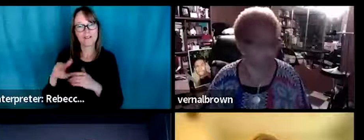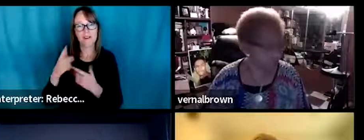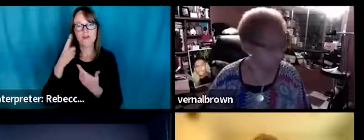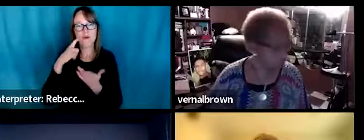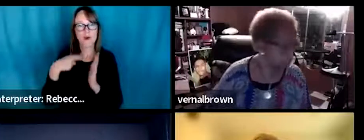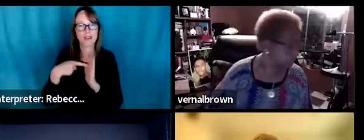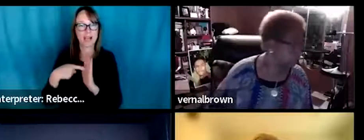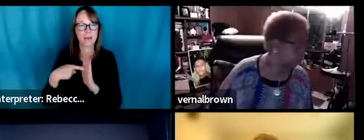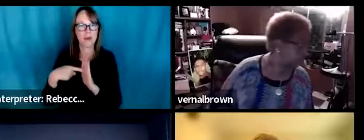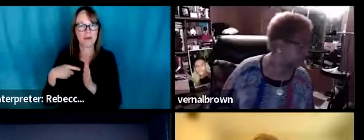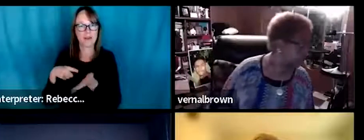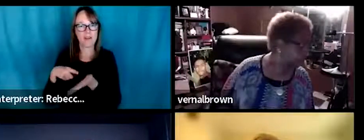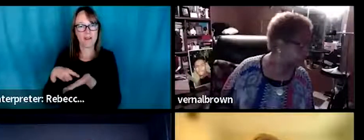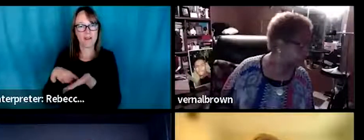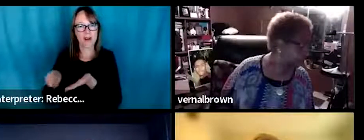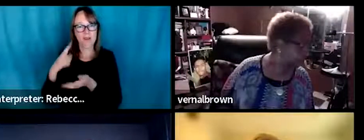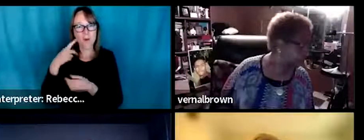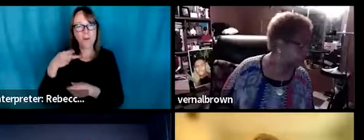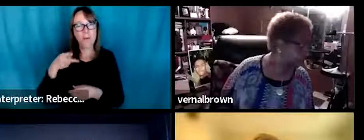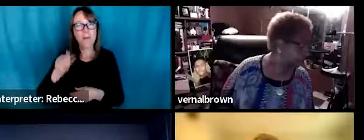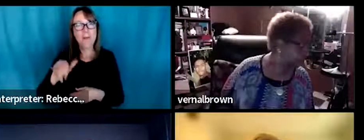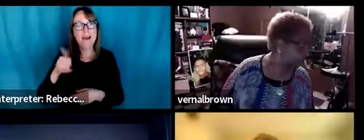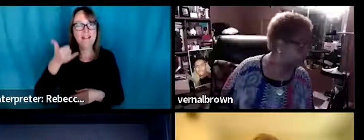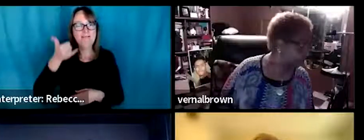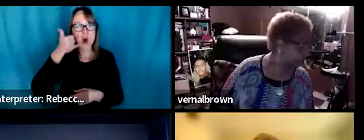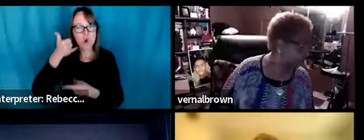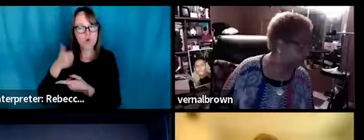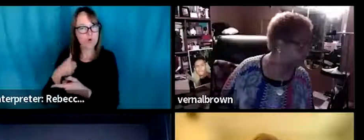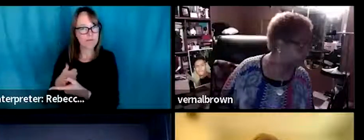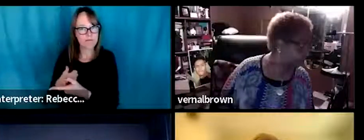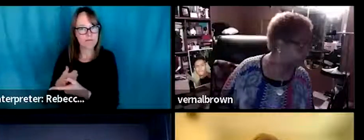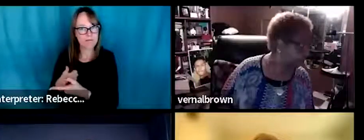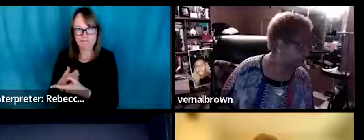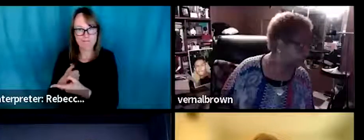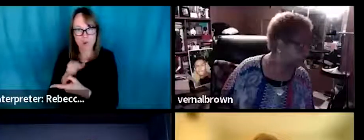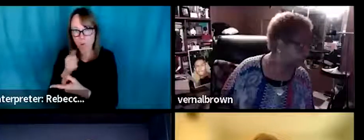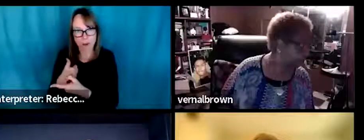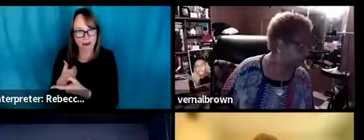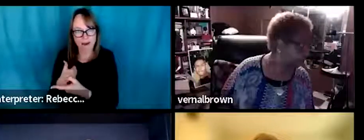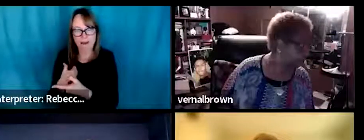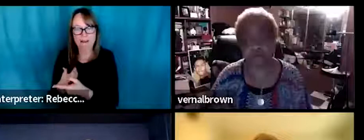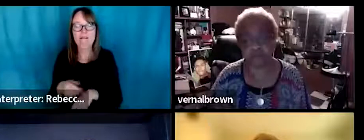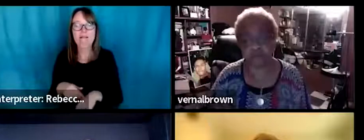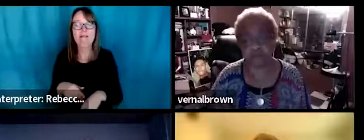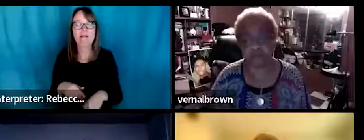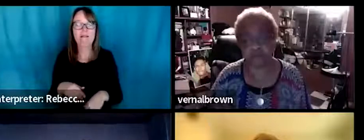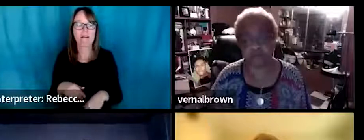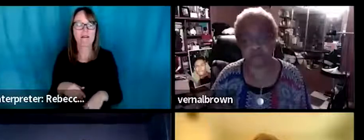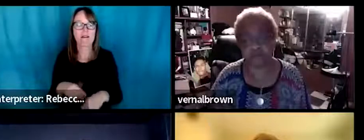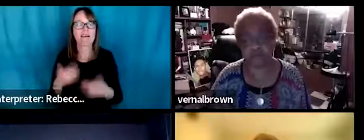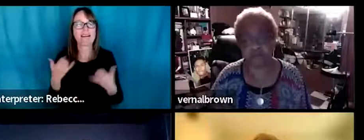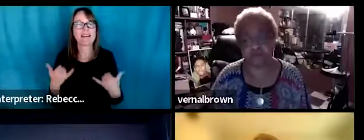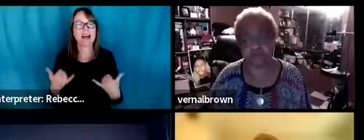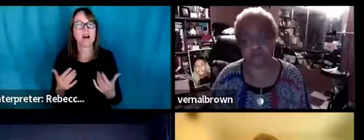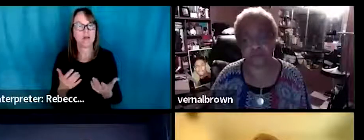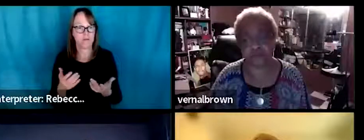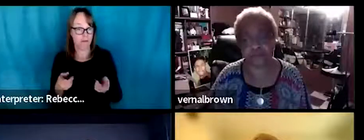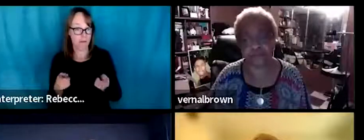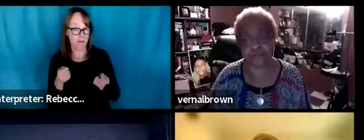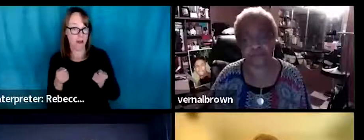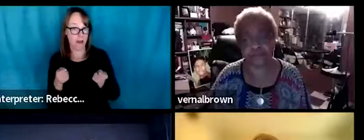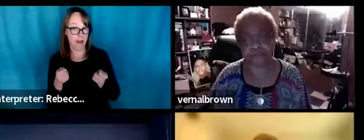three recommendations has value in terms of updating our policies, and management is asking that the Board of Commissioners again consider